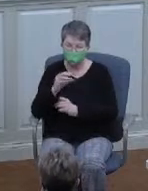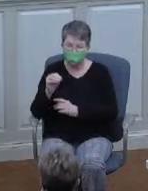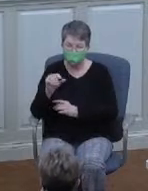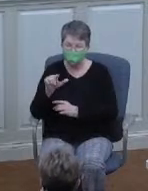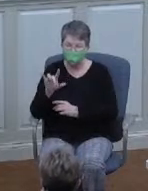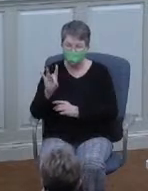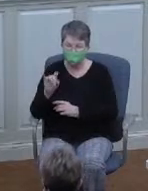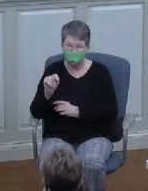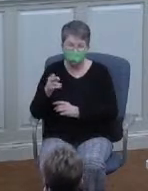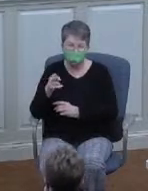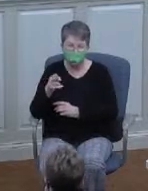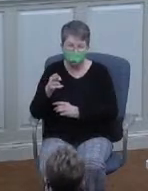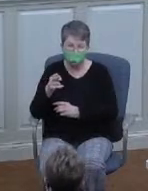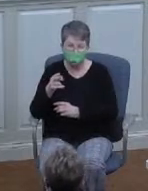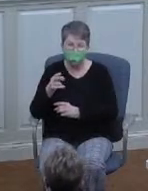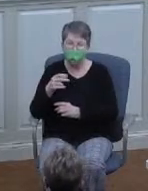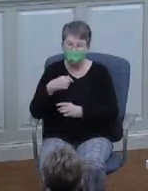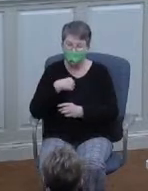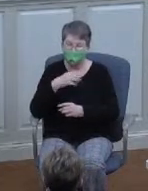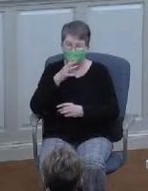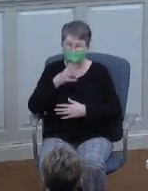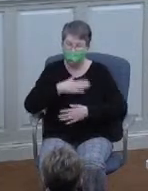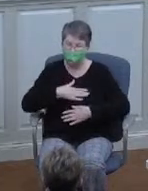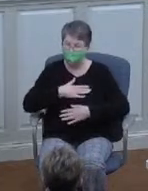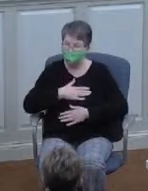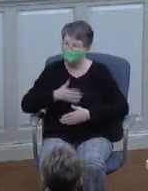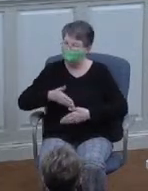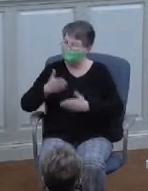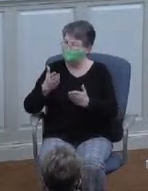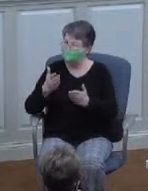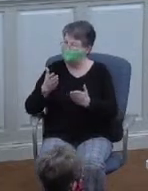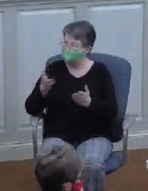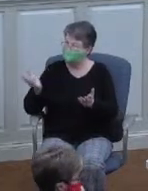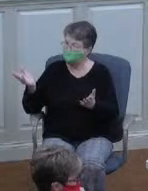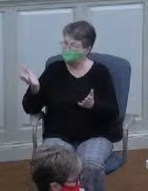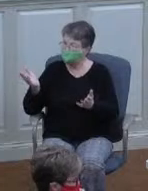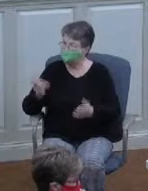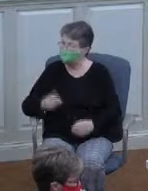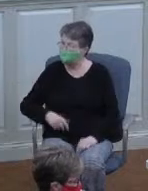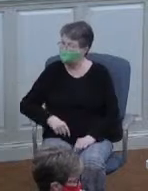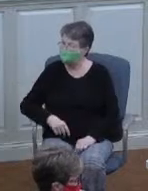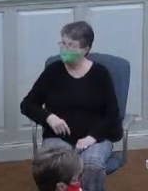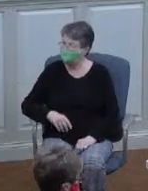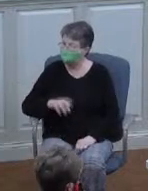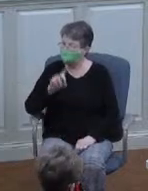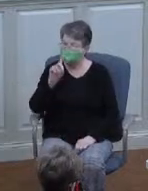28th. Chair will entertain a motion at your convenience.